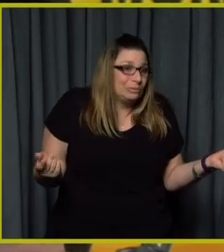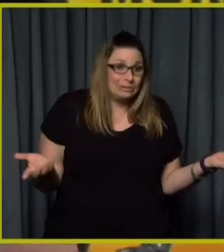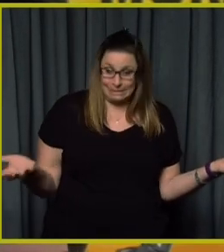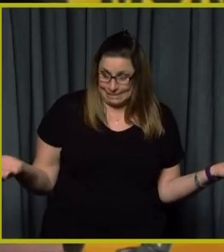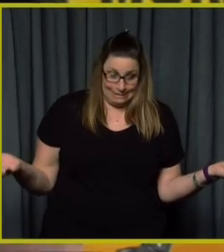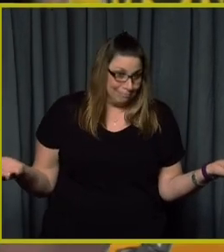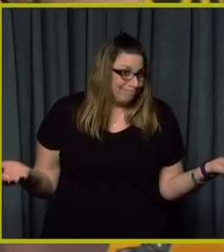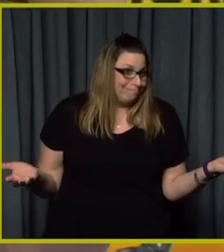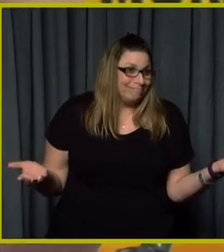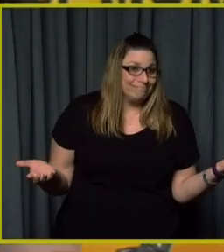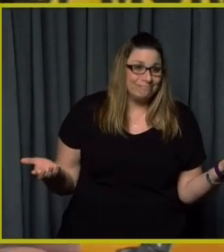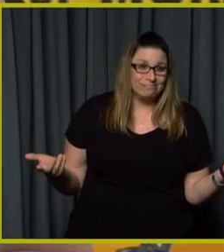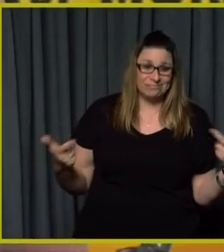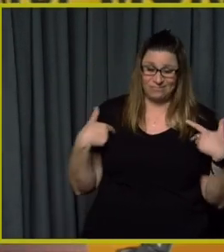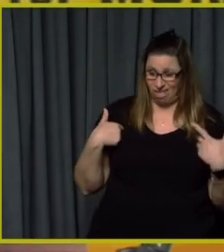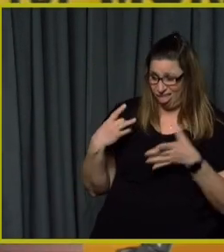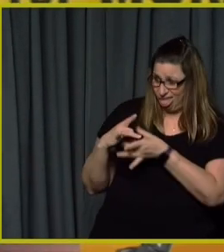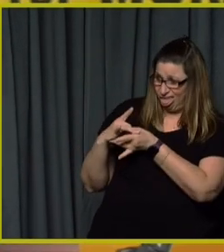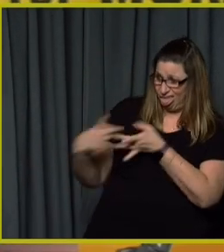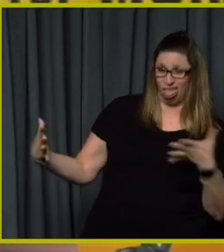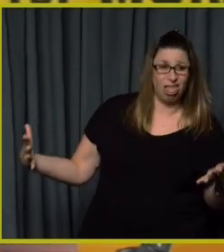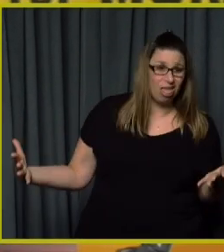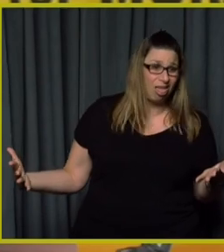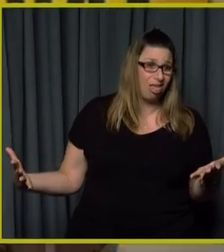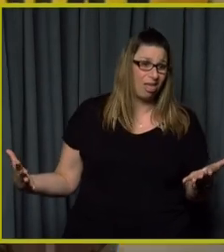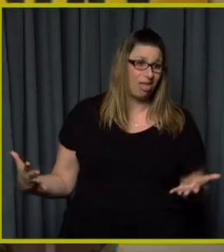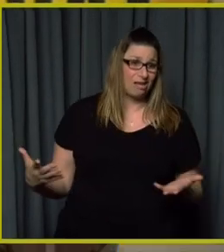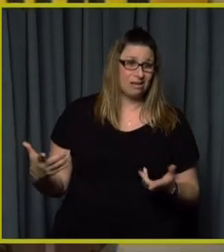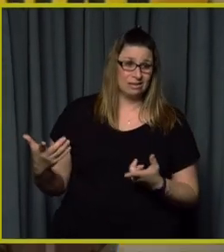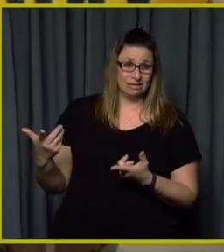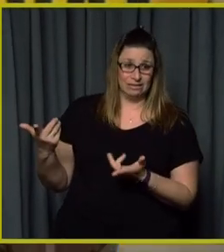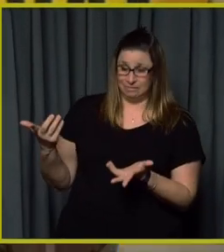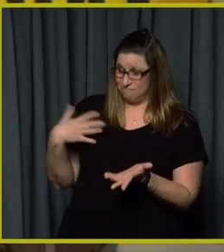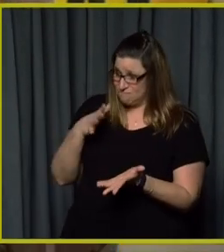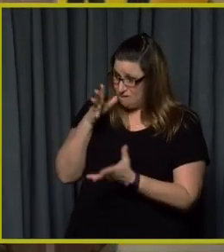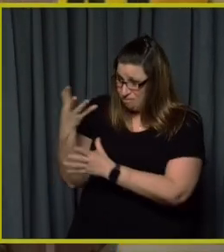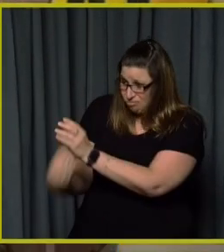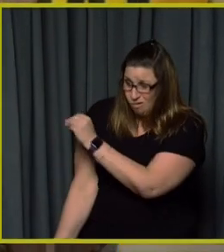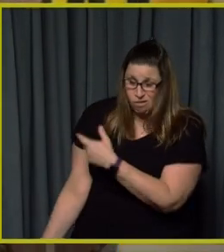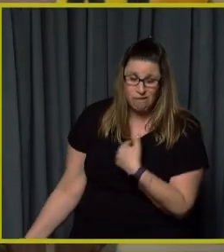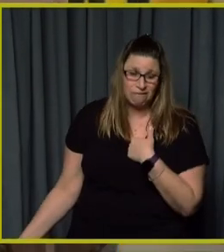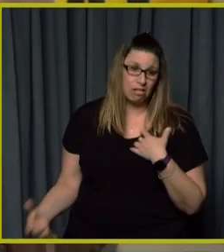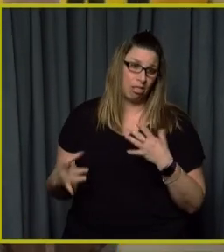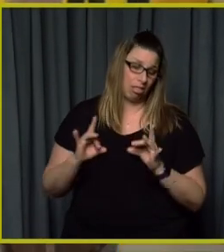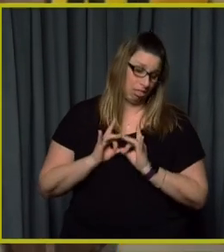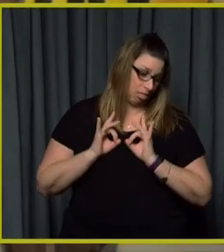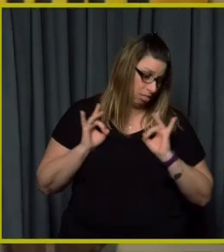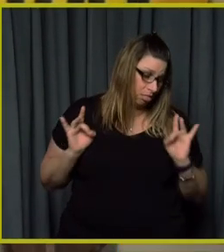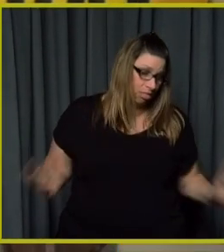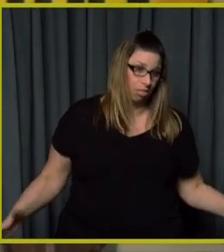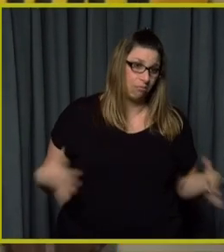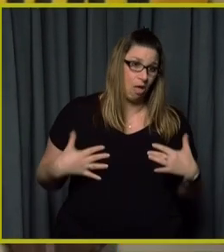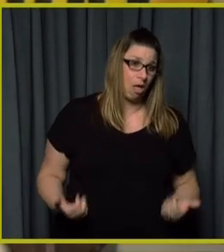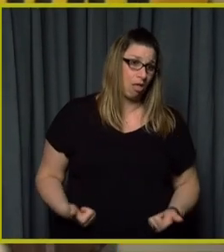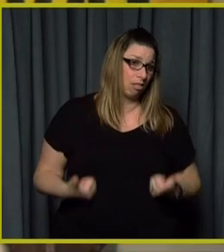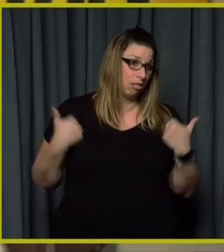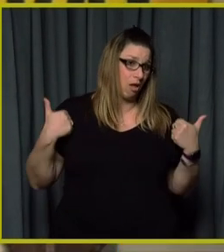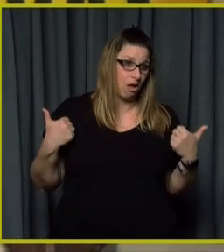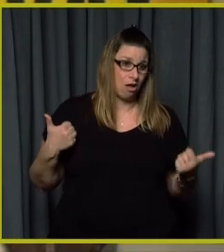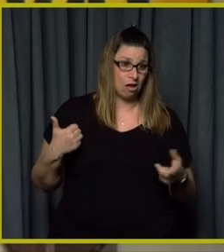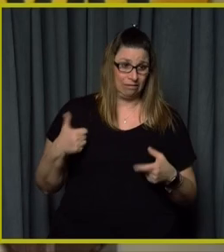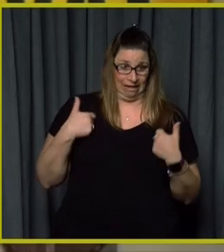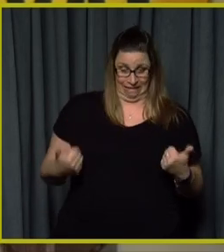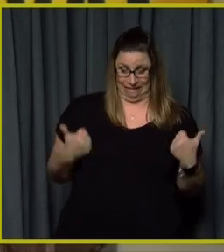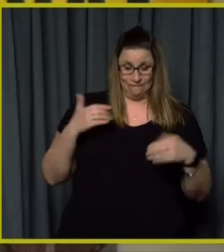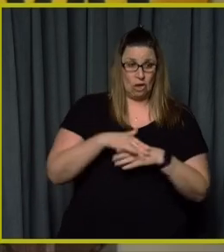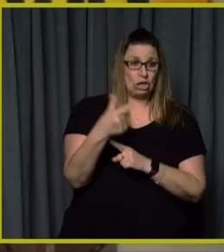here because I don't want her to have died in vain. I had to go down there to G Street and look for her when I wanted her to be grandma